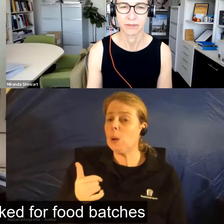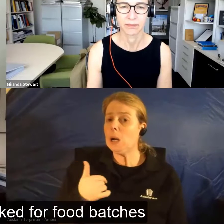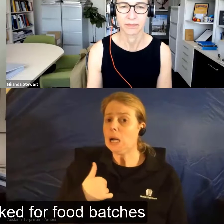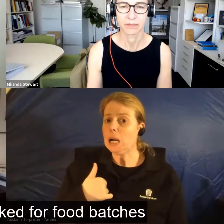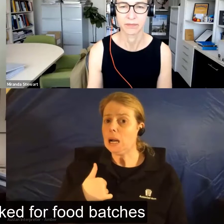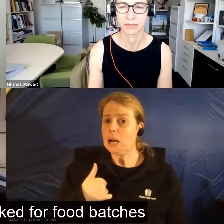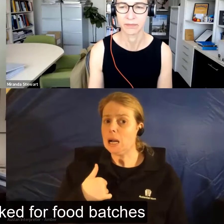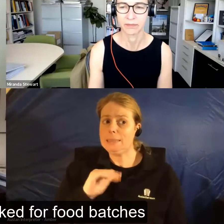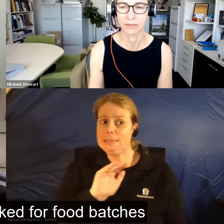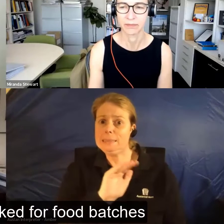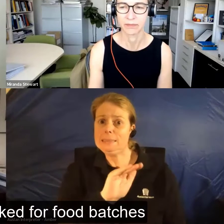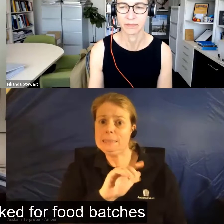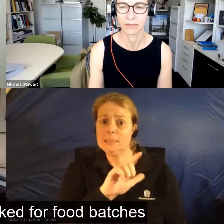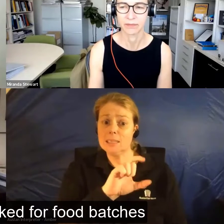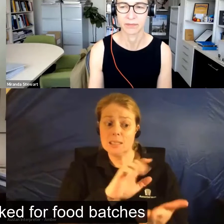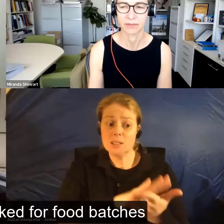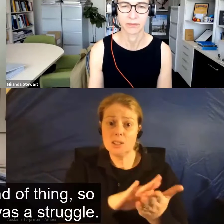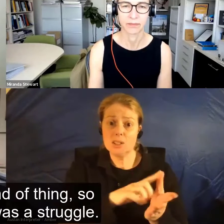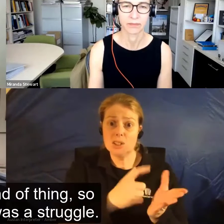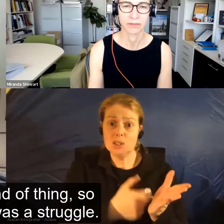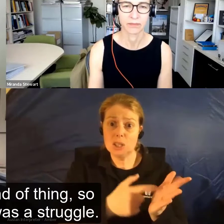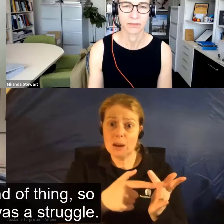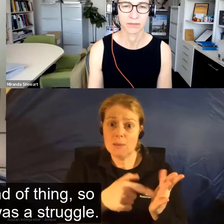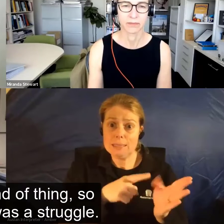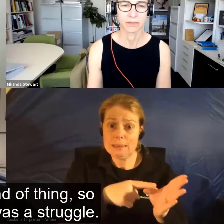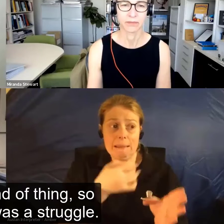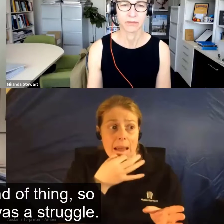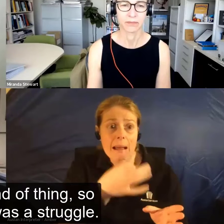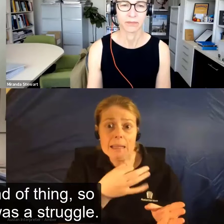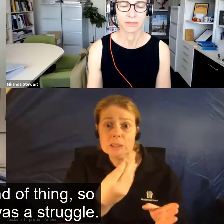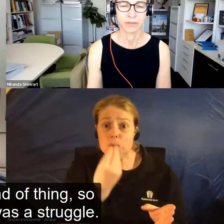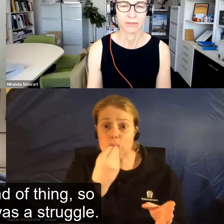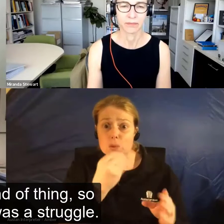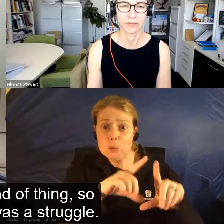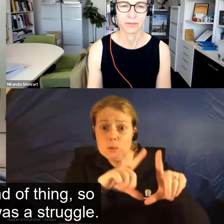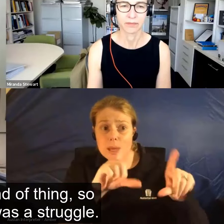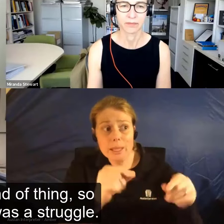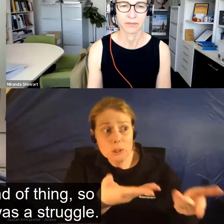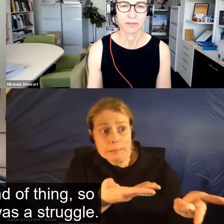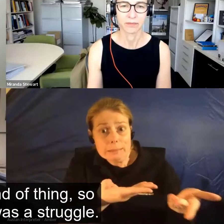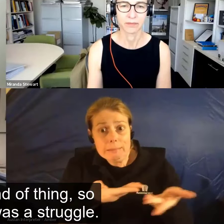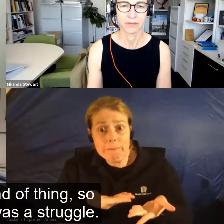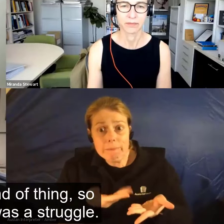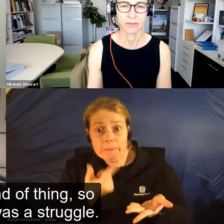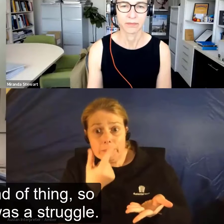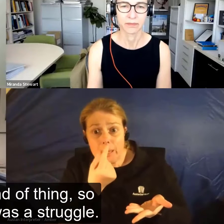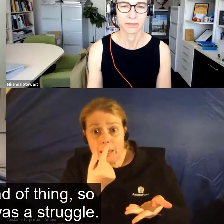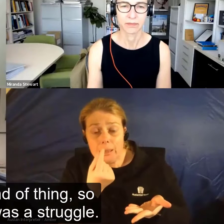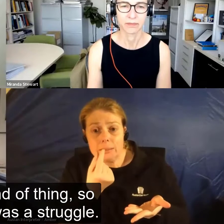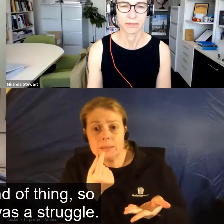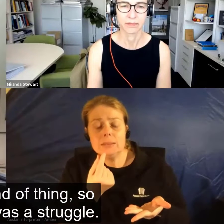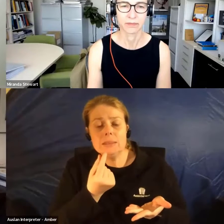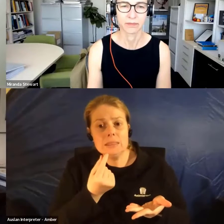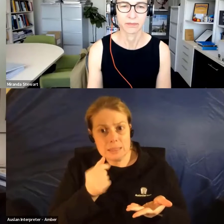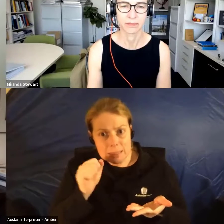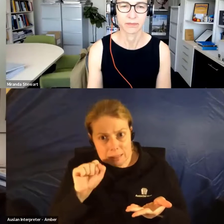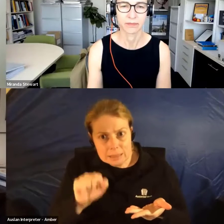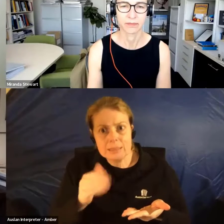to charities and asked for food vouchers and that kind of thing. So it certainly was a